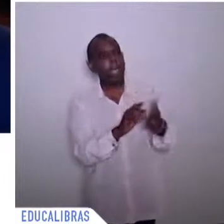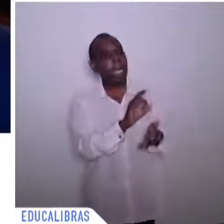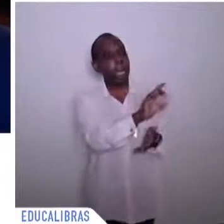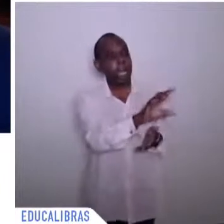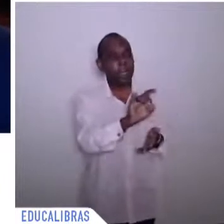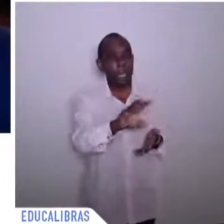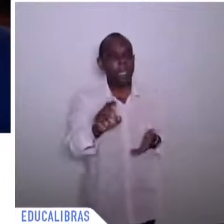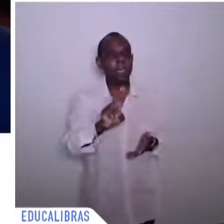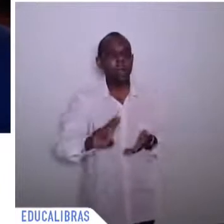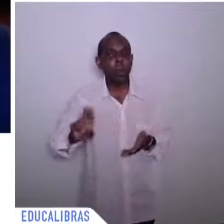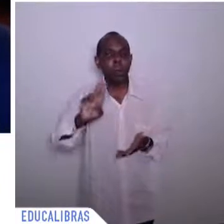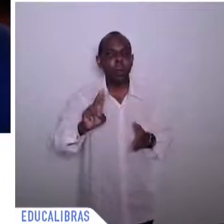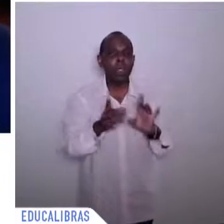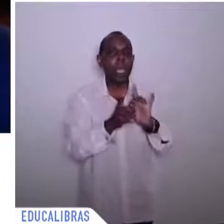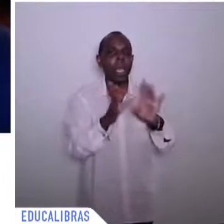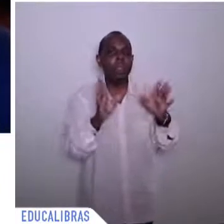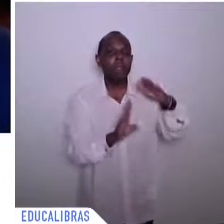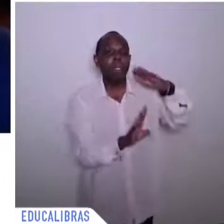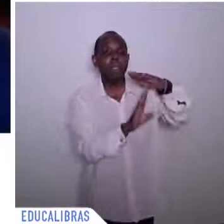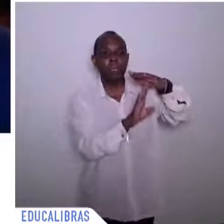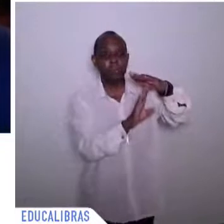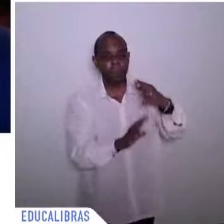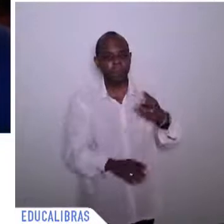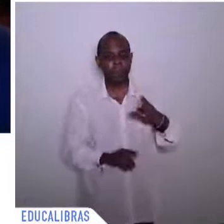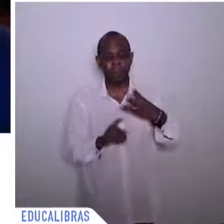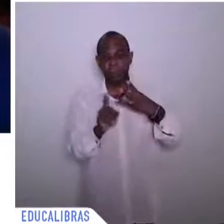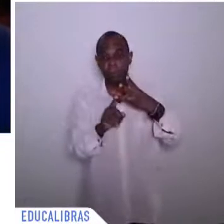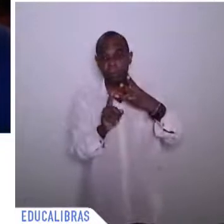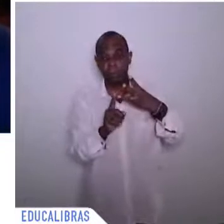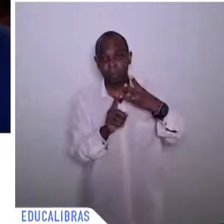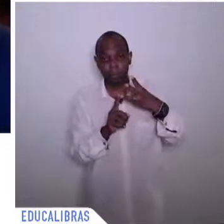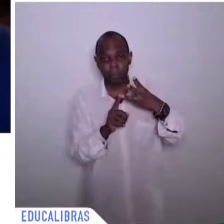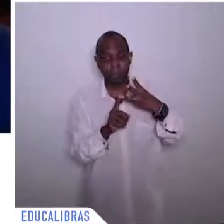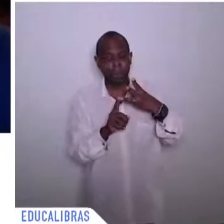of expenditure for the candidates. And